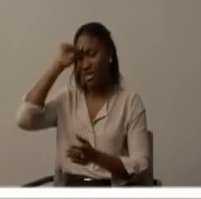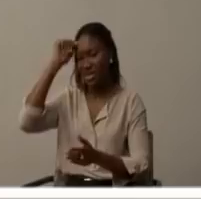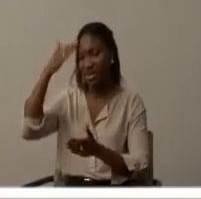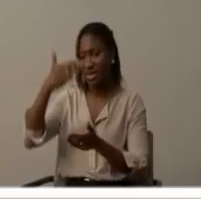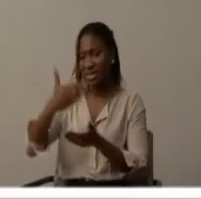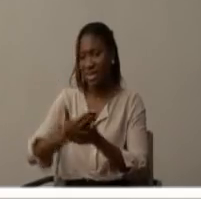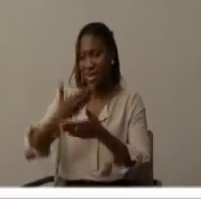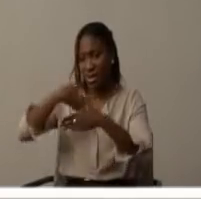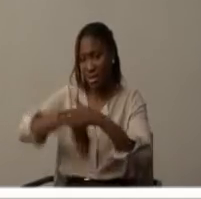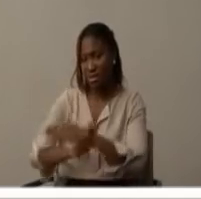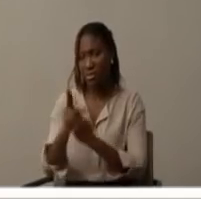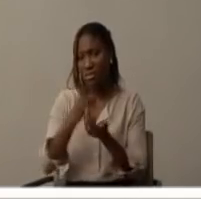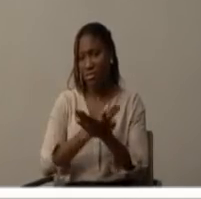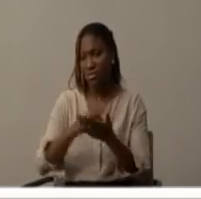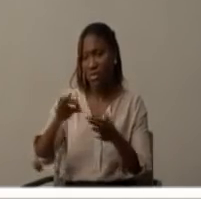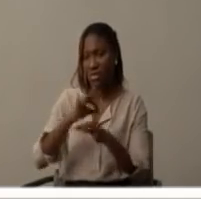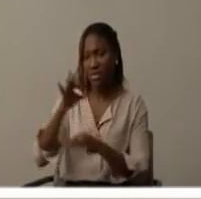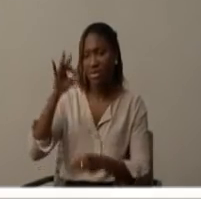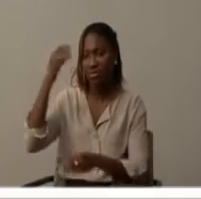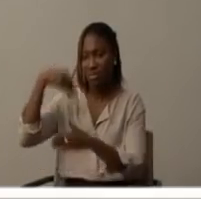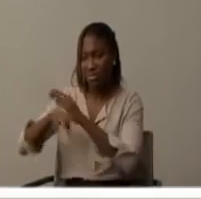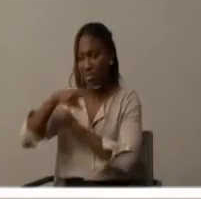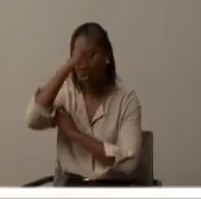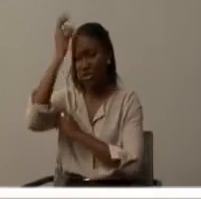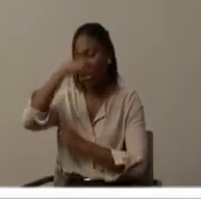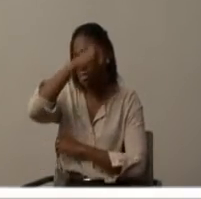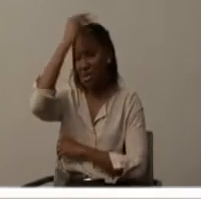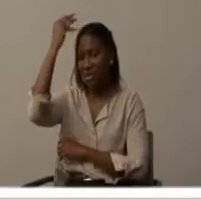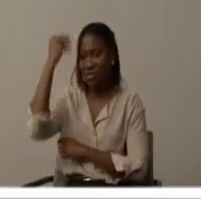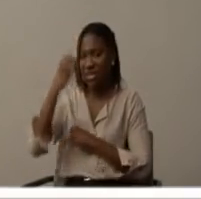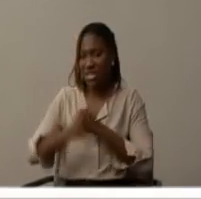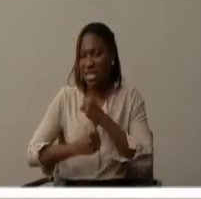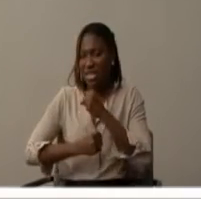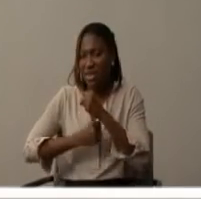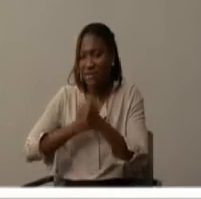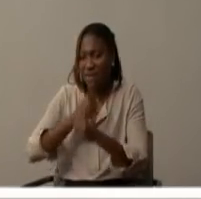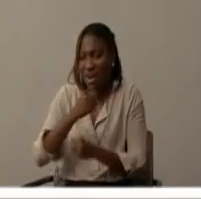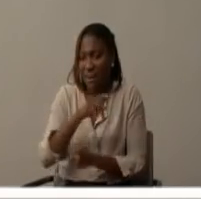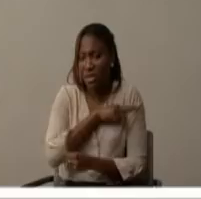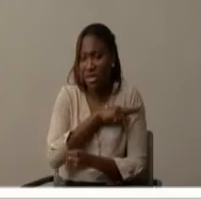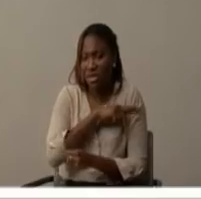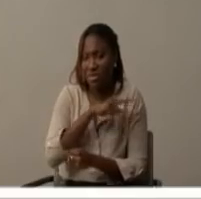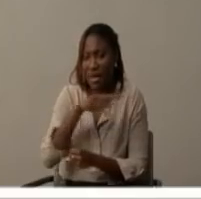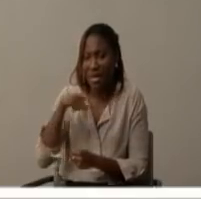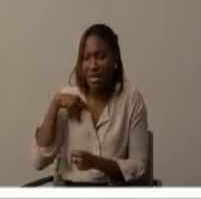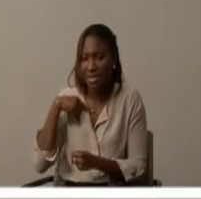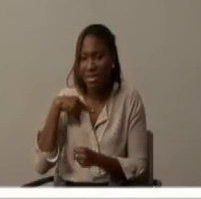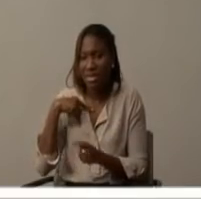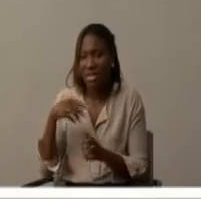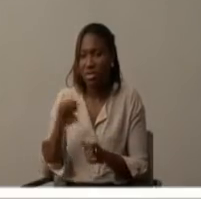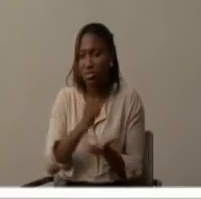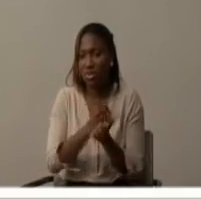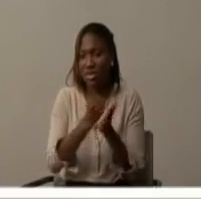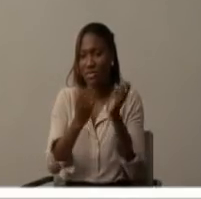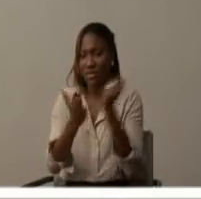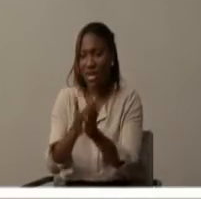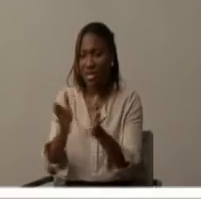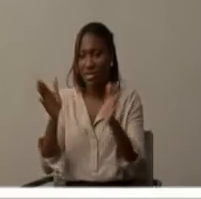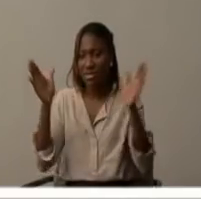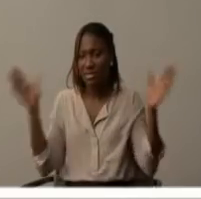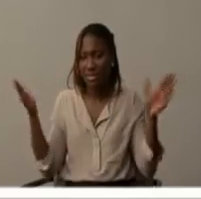was conceived by the Holy Spirit, born of the Virgin Mary, suffered under Pontius Pilate, was